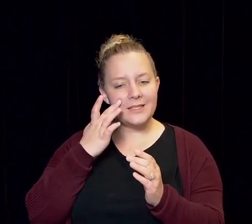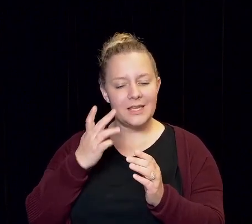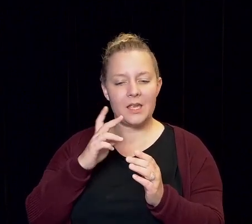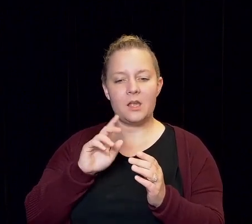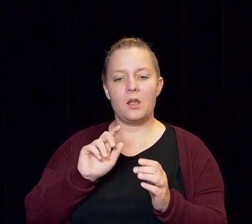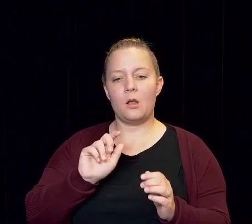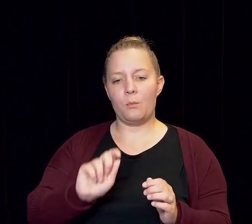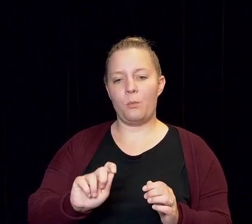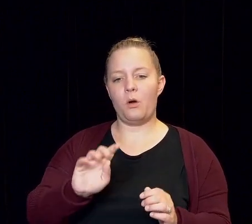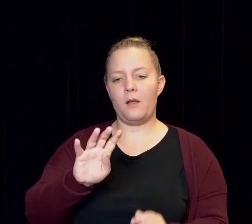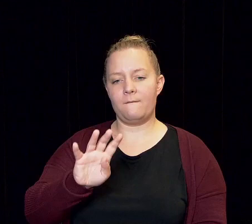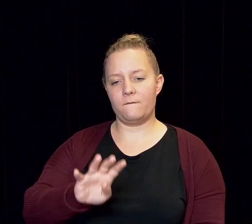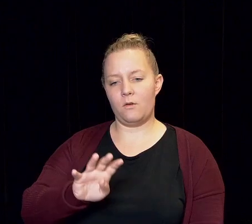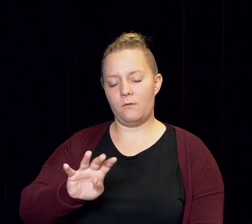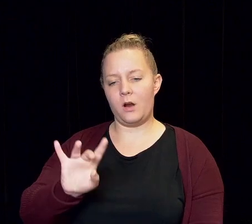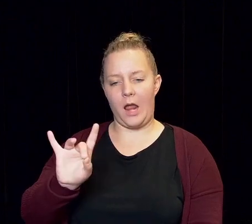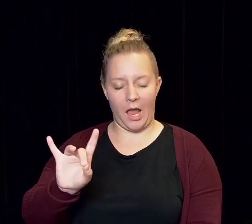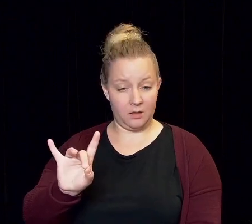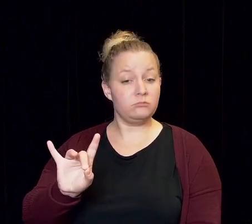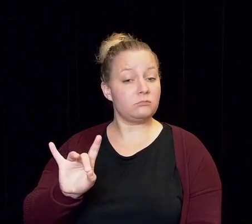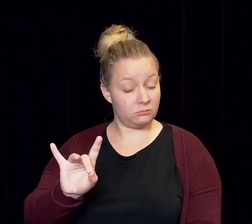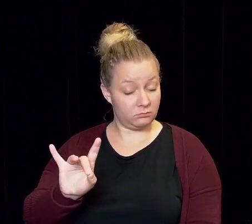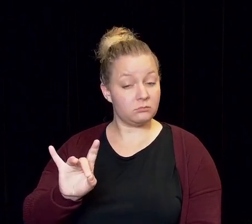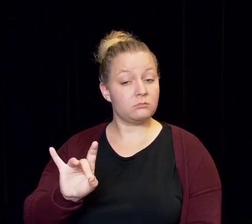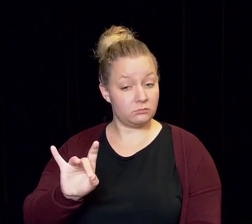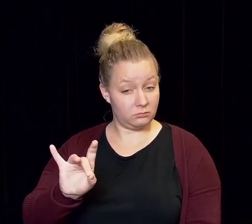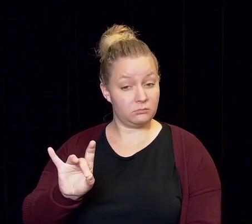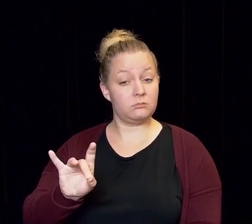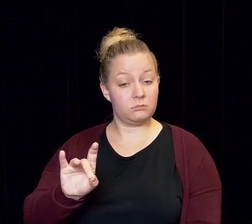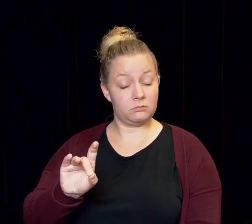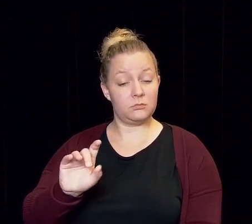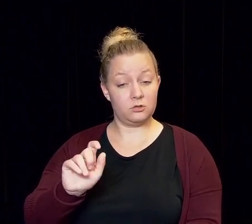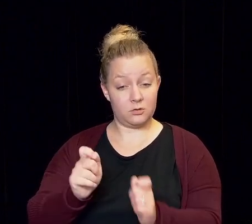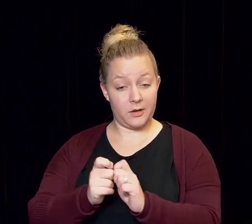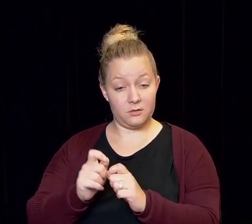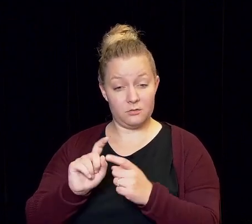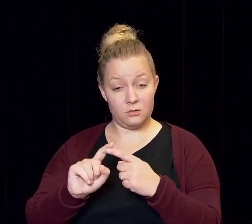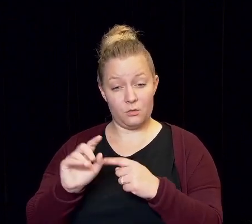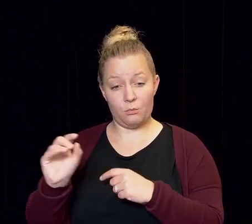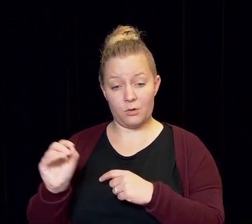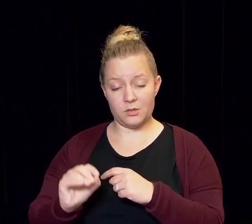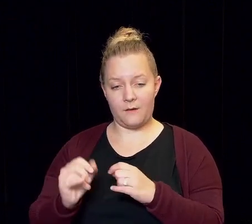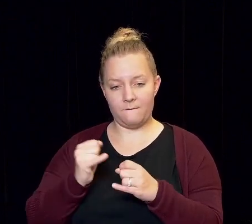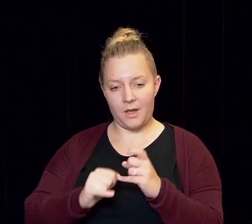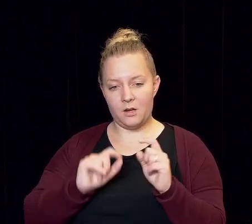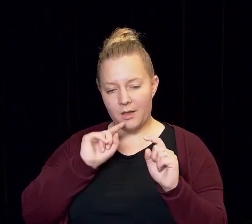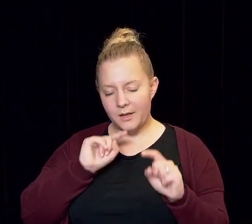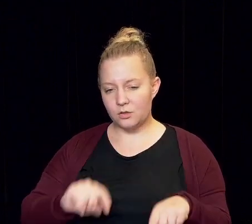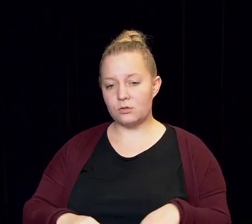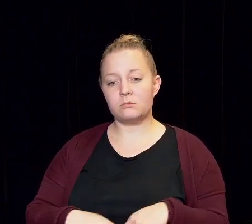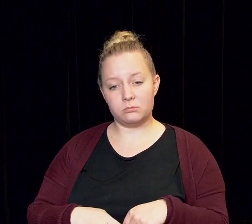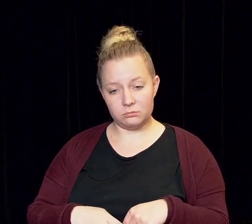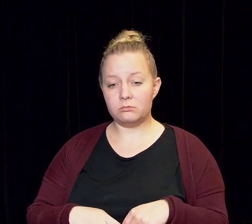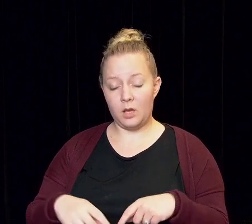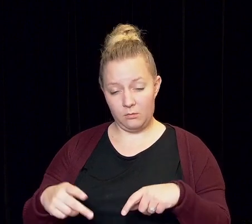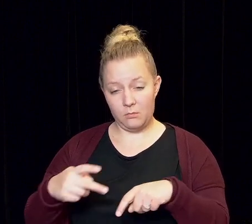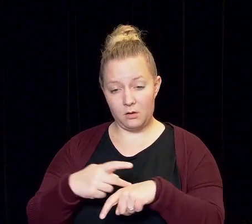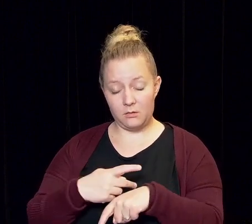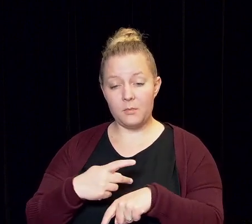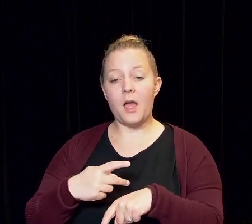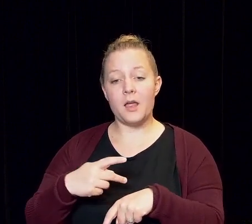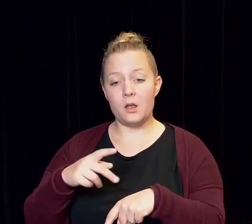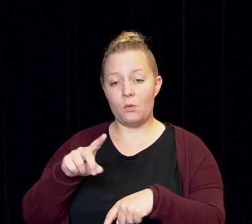0.448, just round it off there. So when I convert it to a percent to get my final answer, it's multiplying by